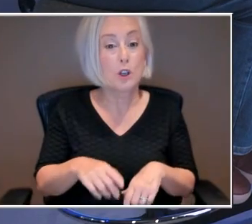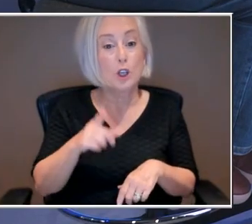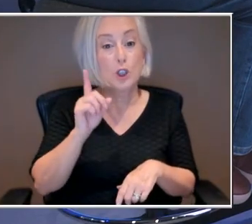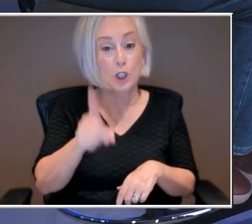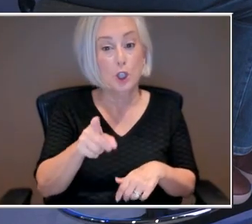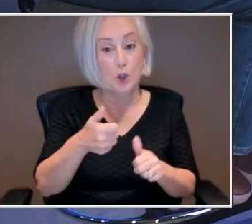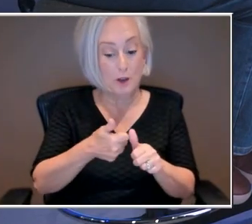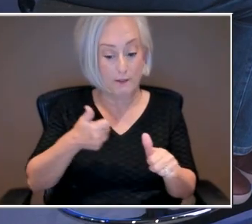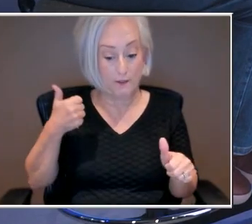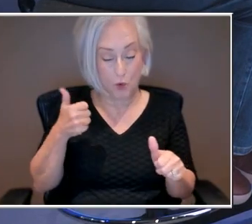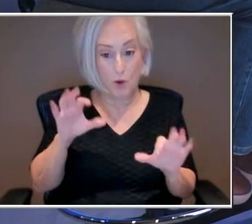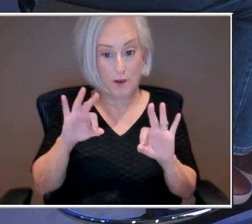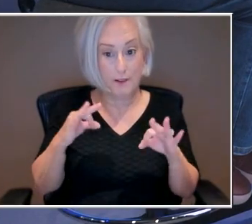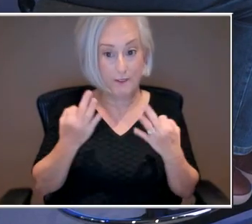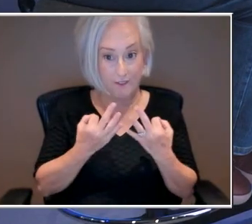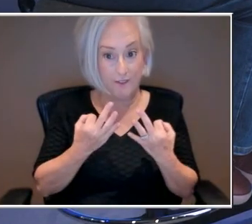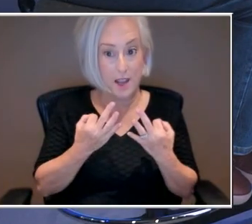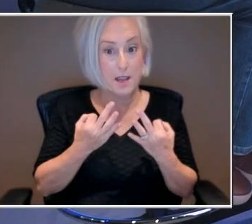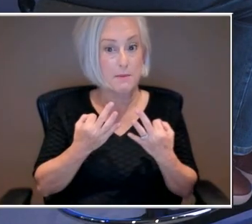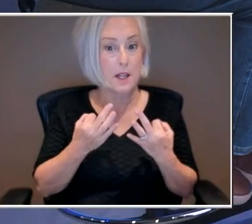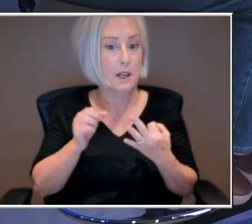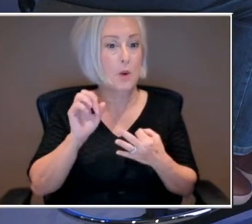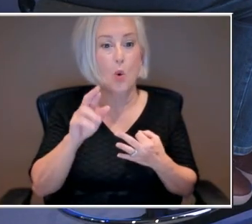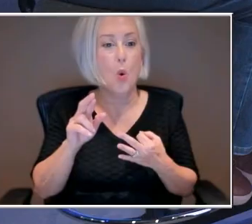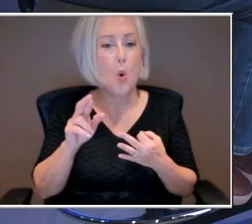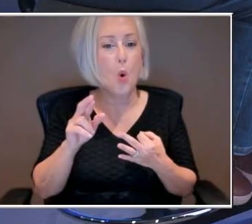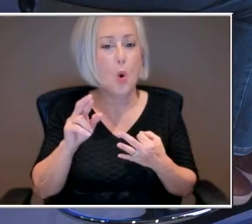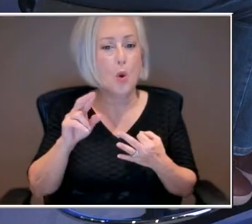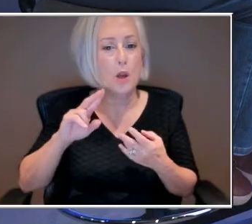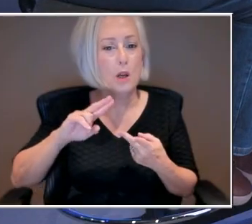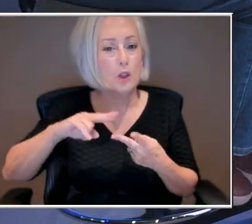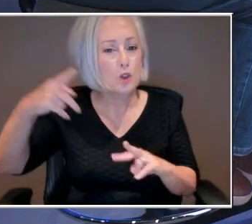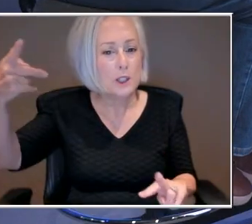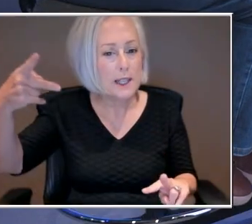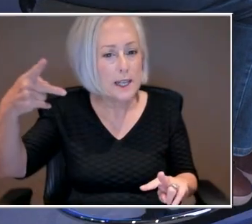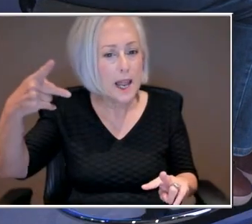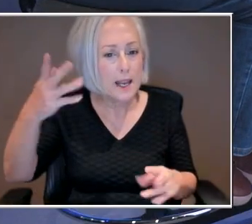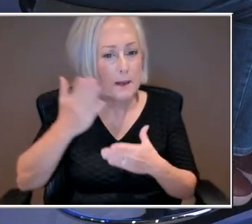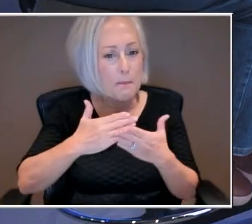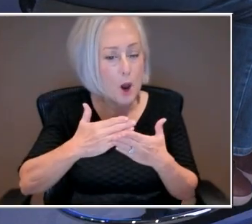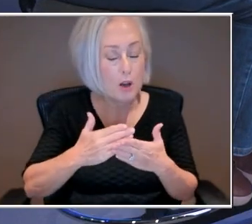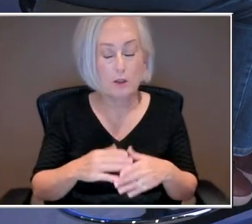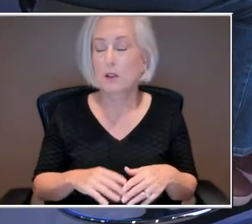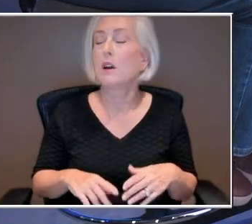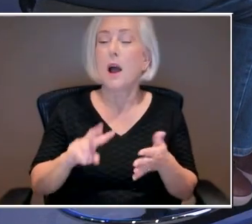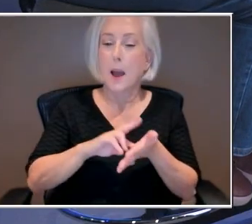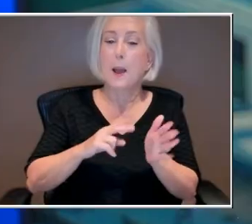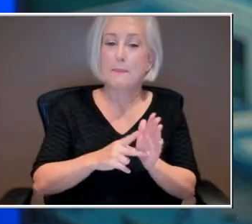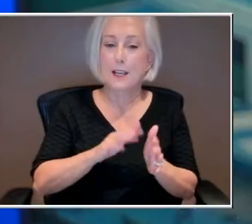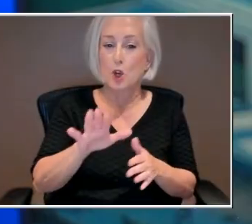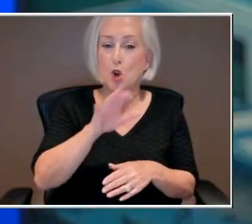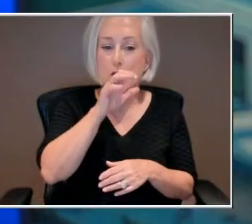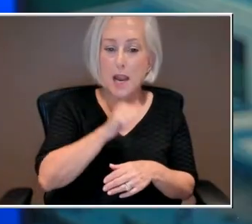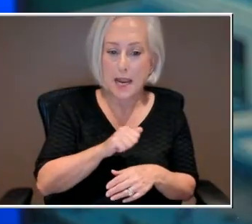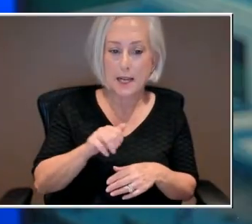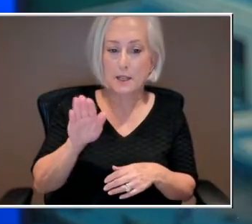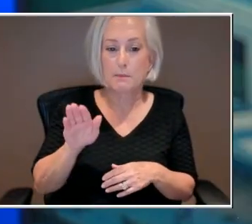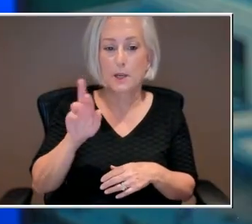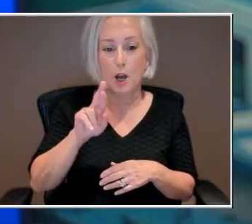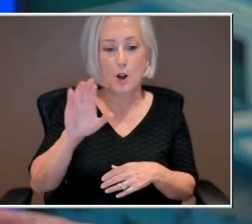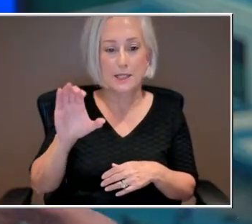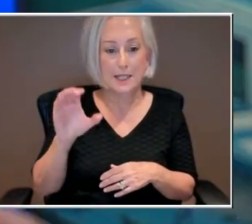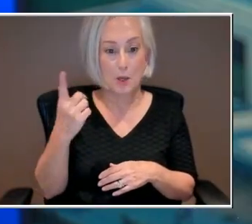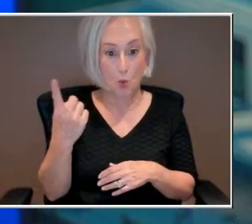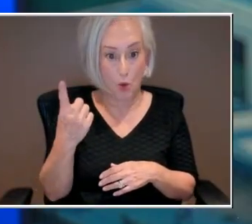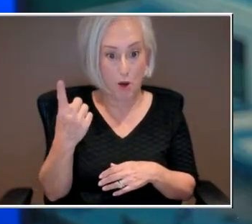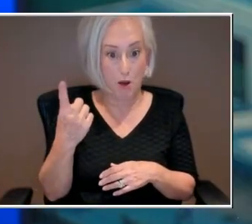genetic screening component. Is that what you're saying? Both of her age and the BRCA1 mutation were